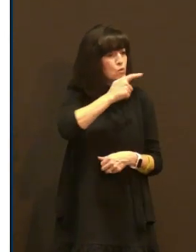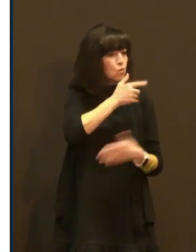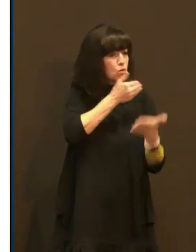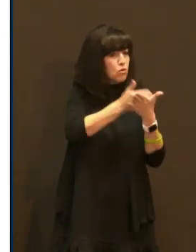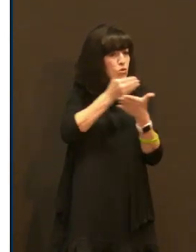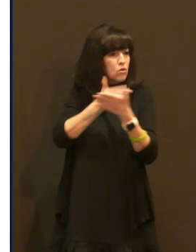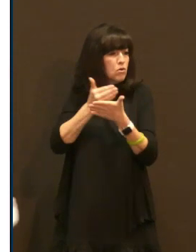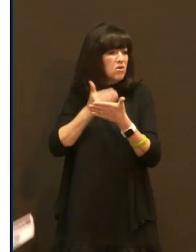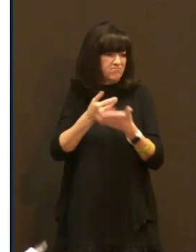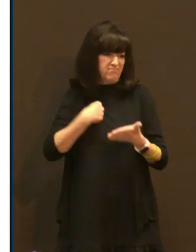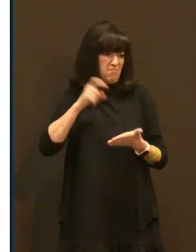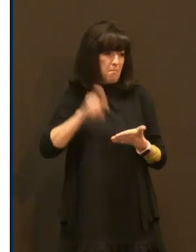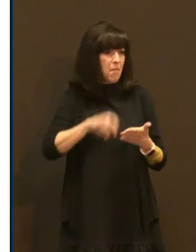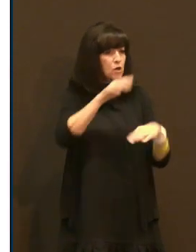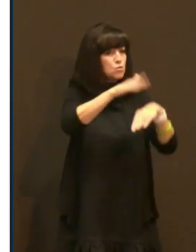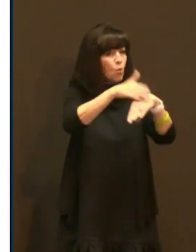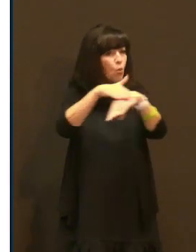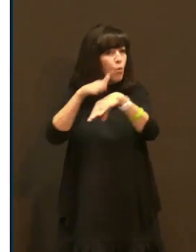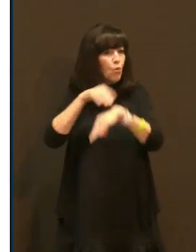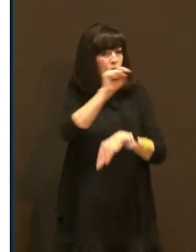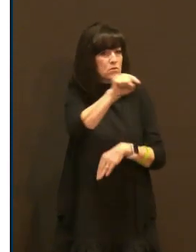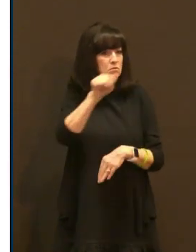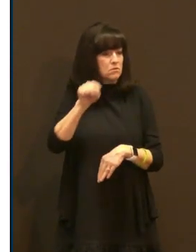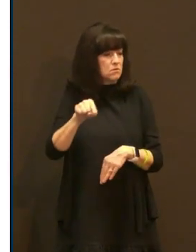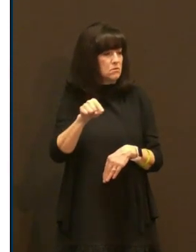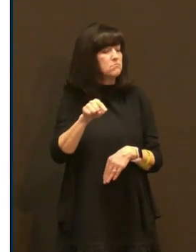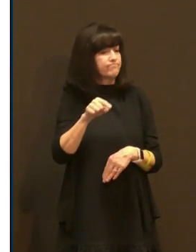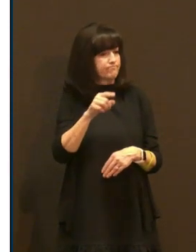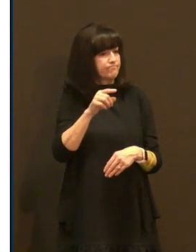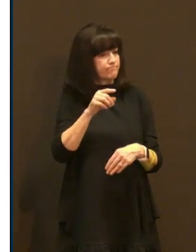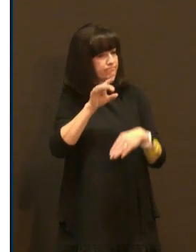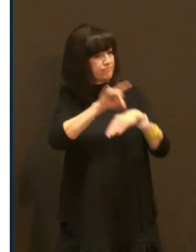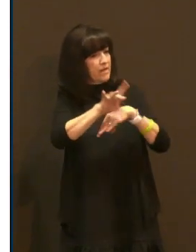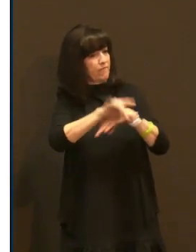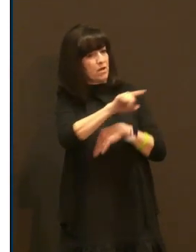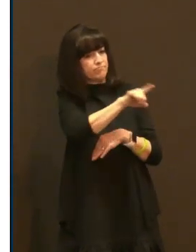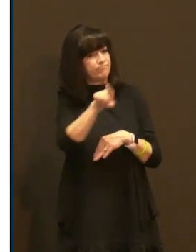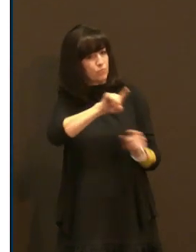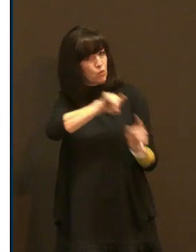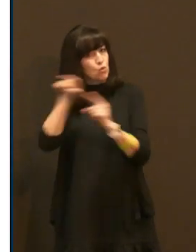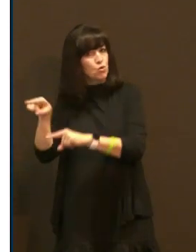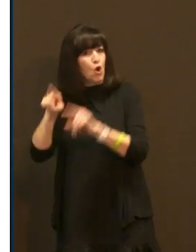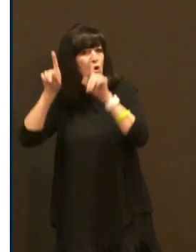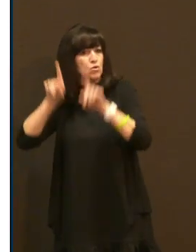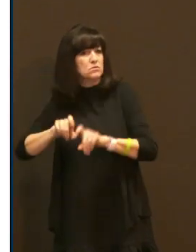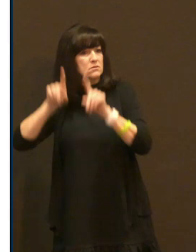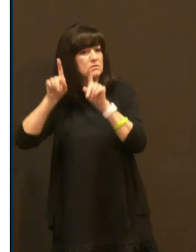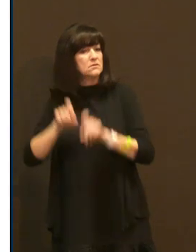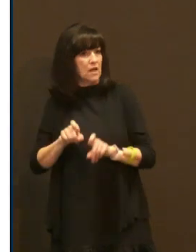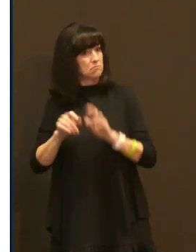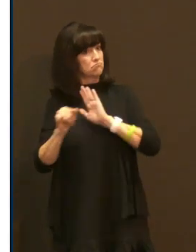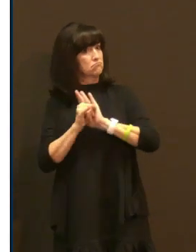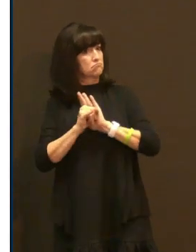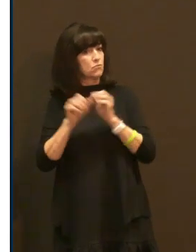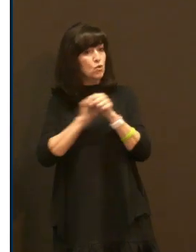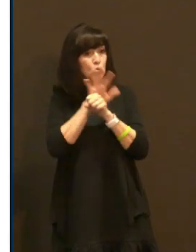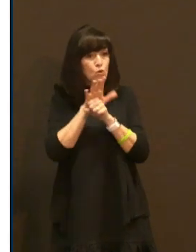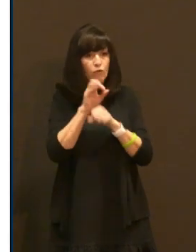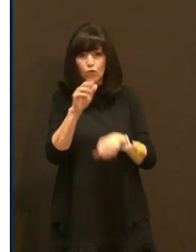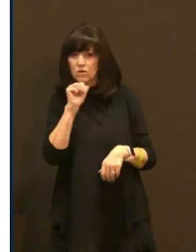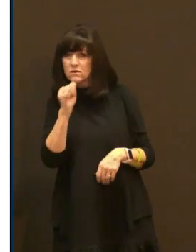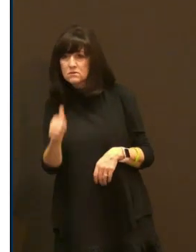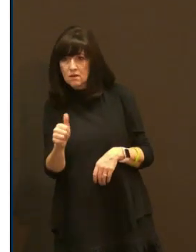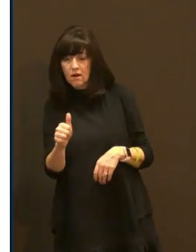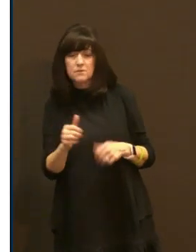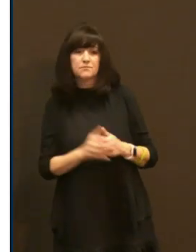that, and I'm sure in the days and weeks ahead. So the Memorial Day weekend was